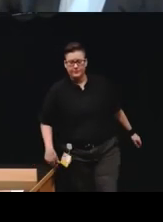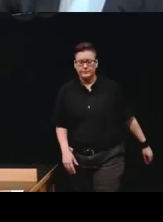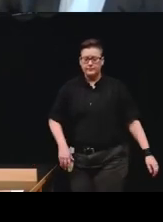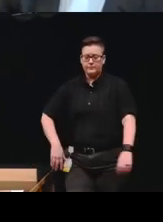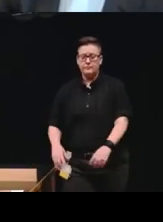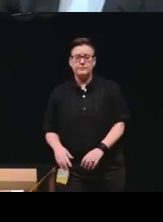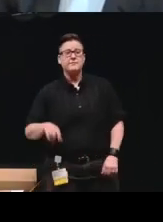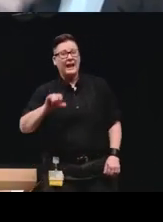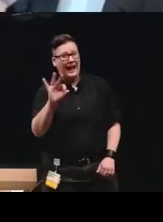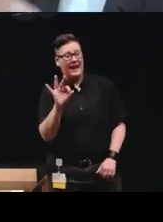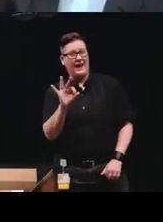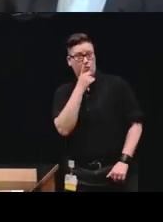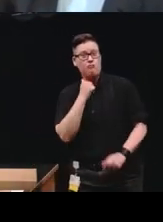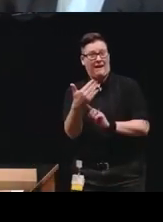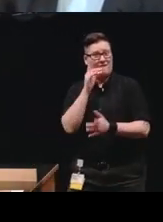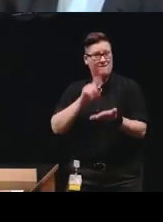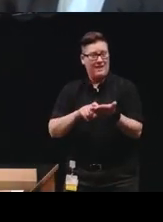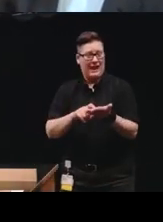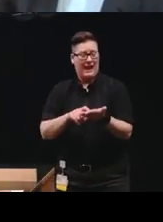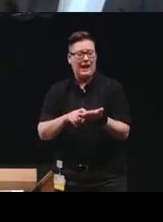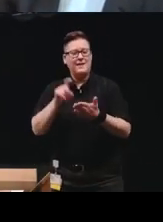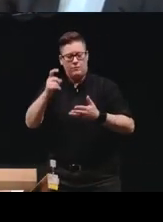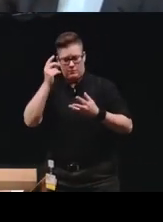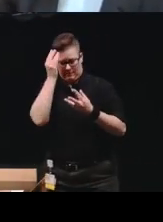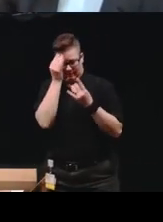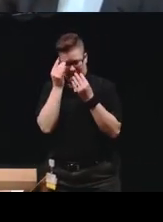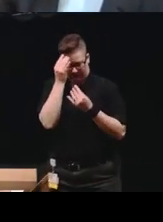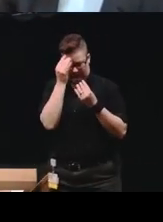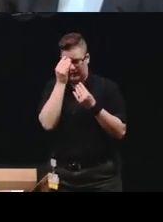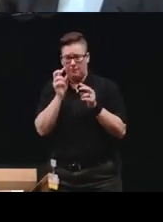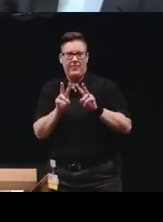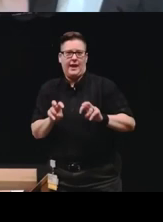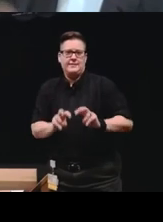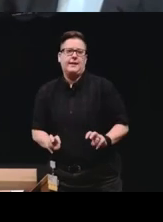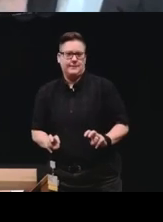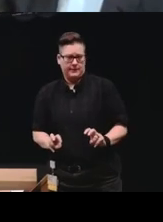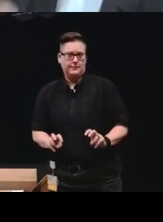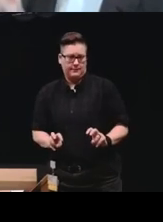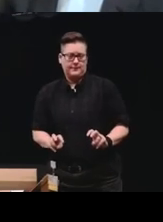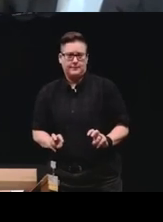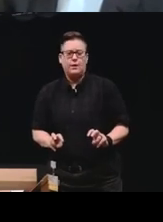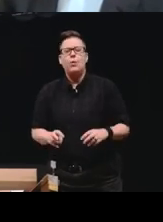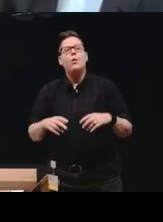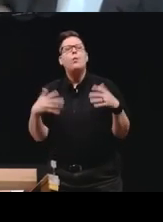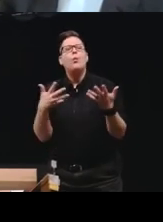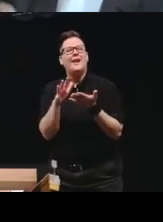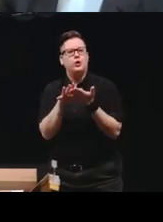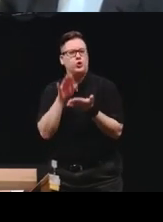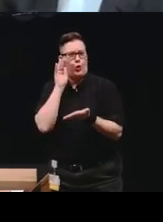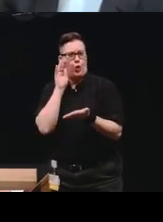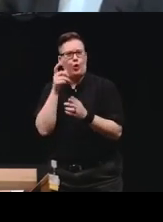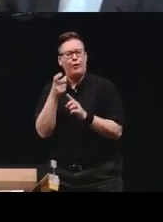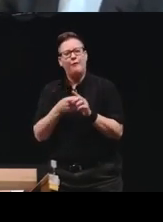stop, think in real time about that assessment that you just did. What did you learn from the